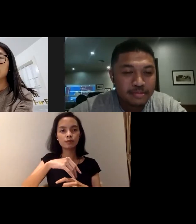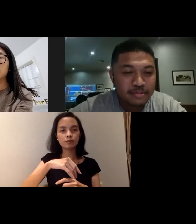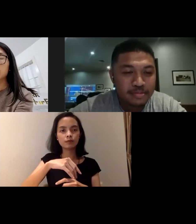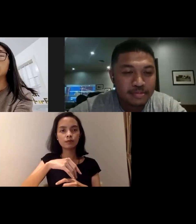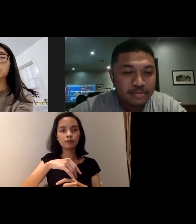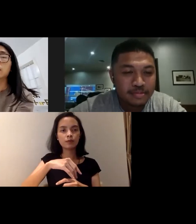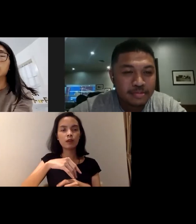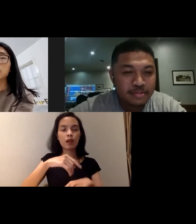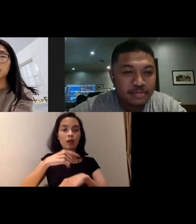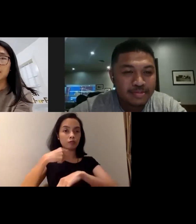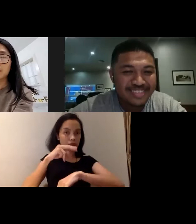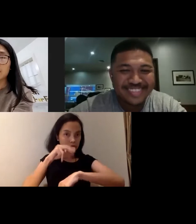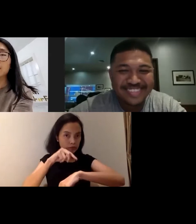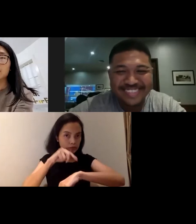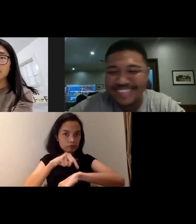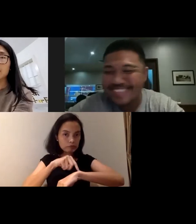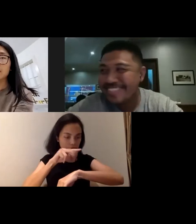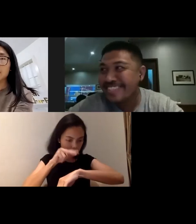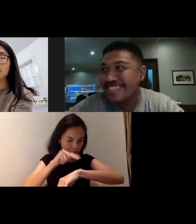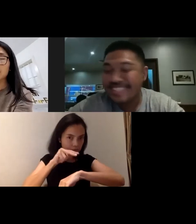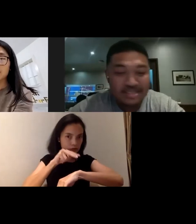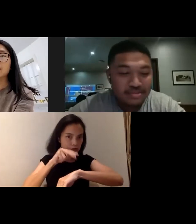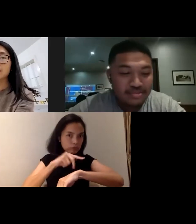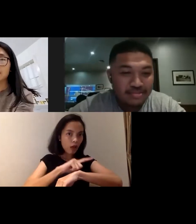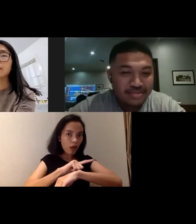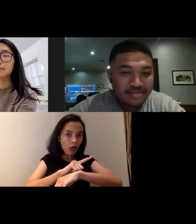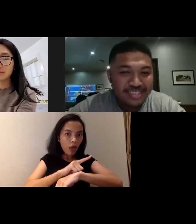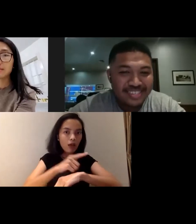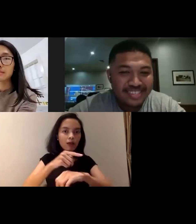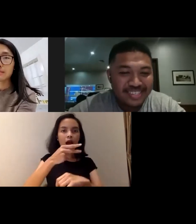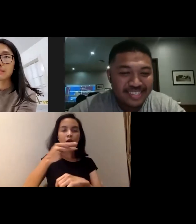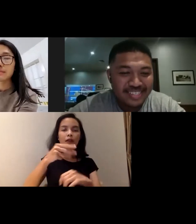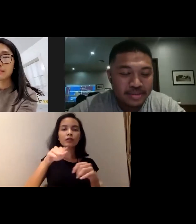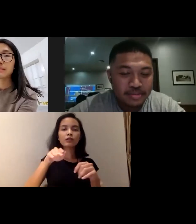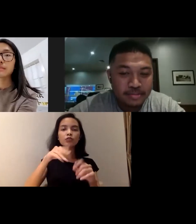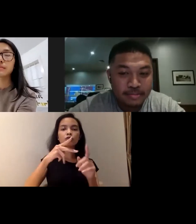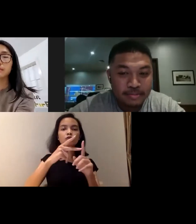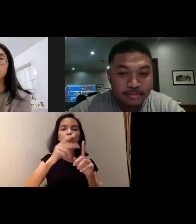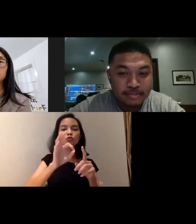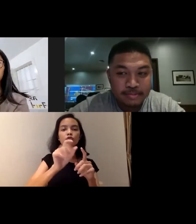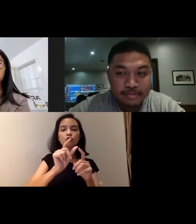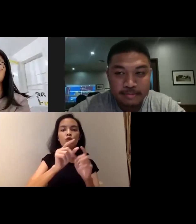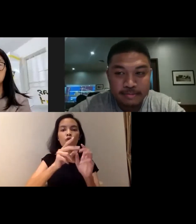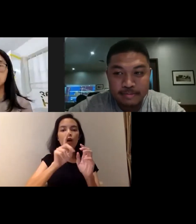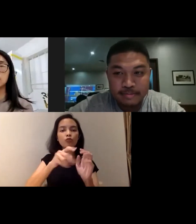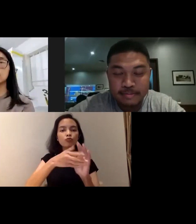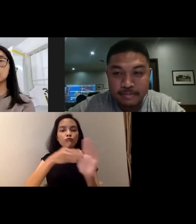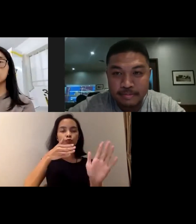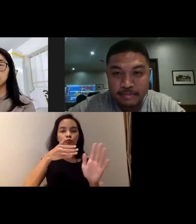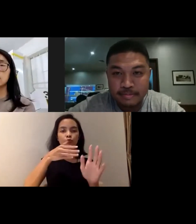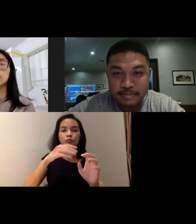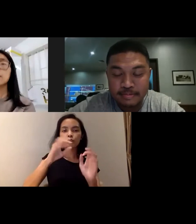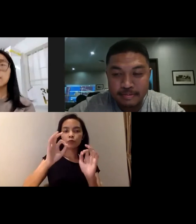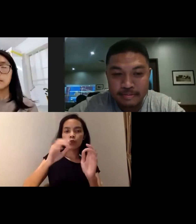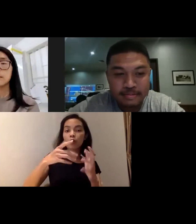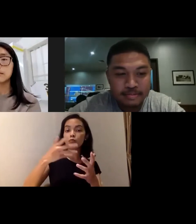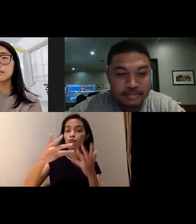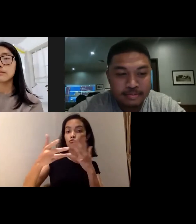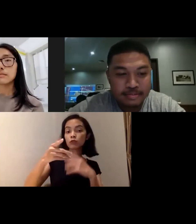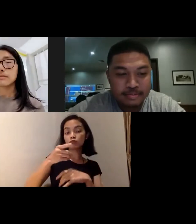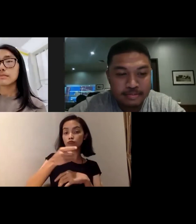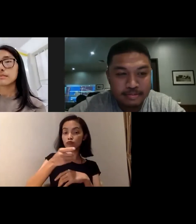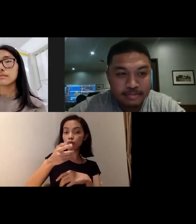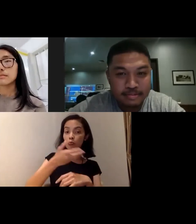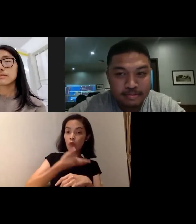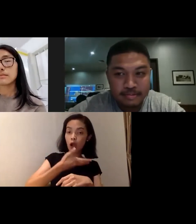just looking at the clock, and I know you need to leave soon. So is there anything that you